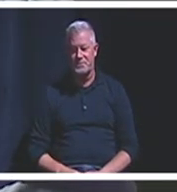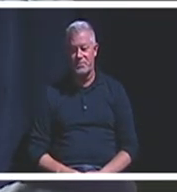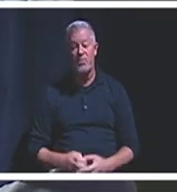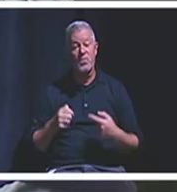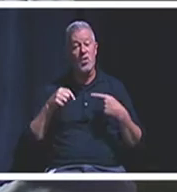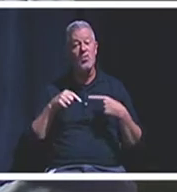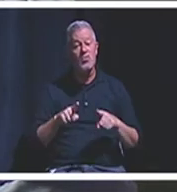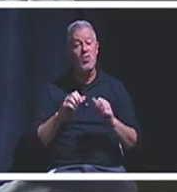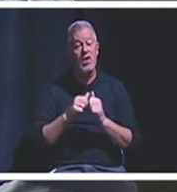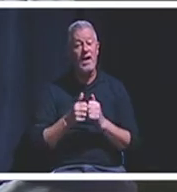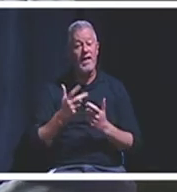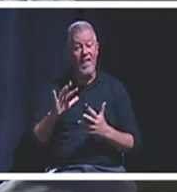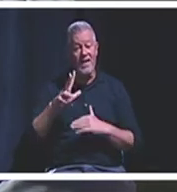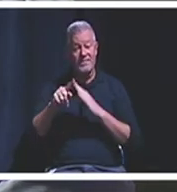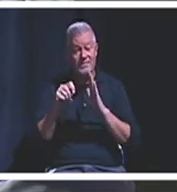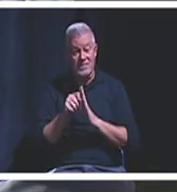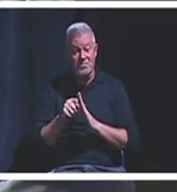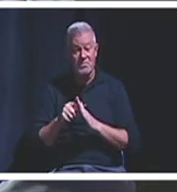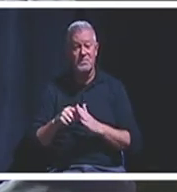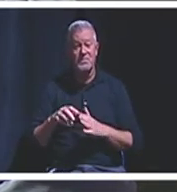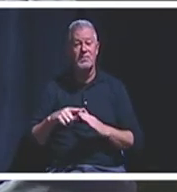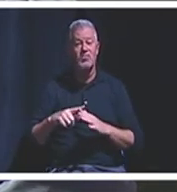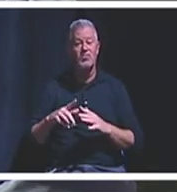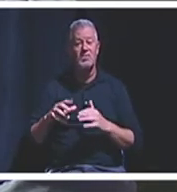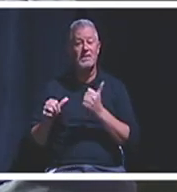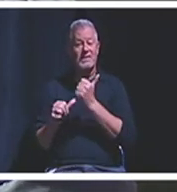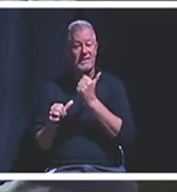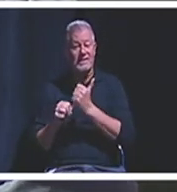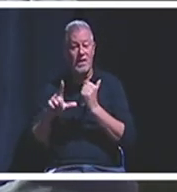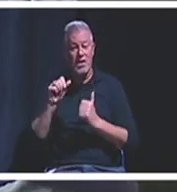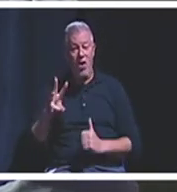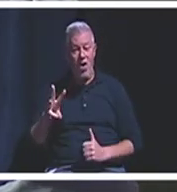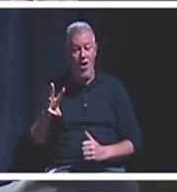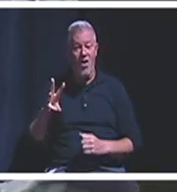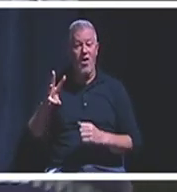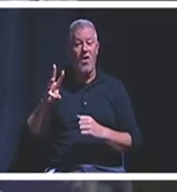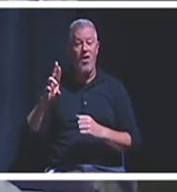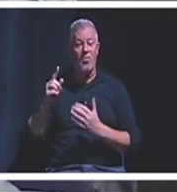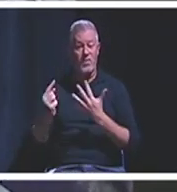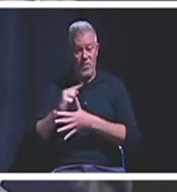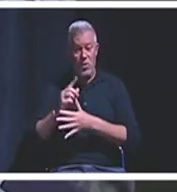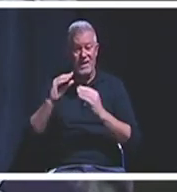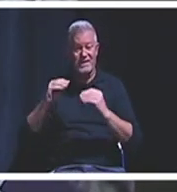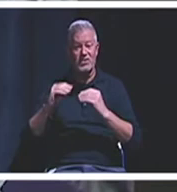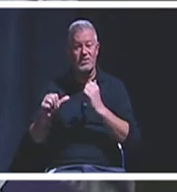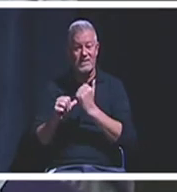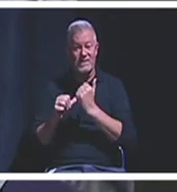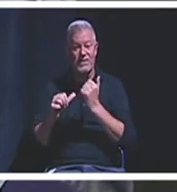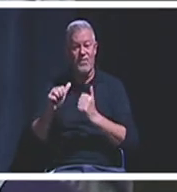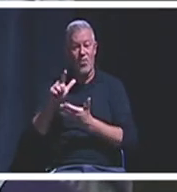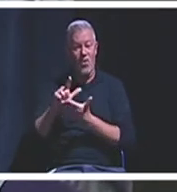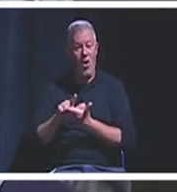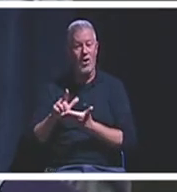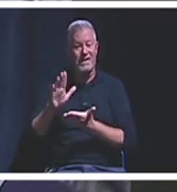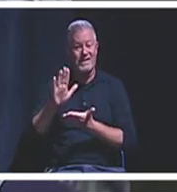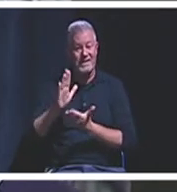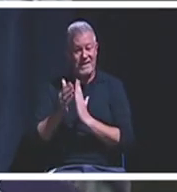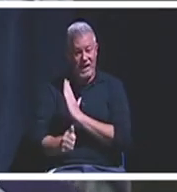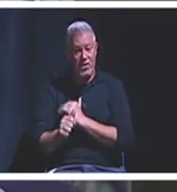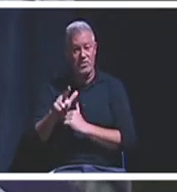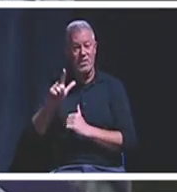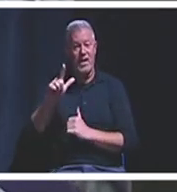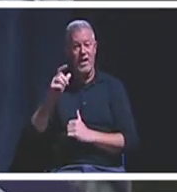During her law school tenure, Ariel was an associate on the Nova Law Review, and she was a teaching assistant for the Lawyering Skills and Values, the law